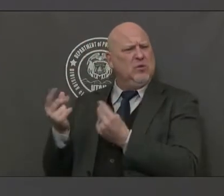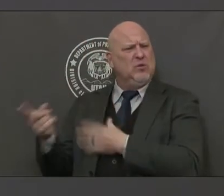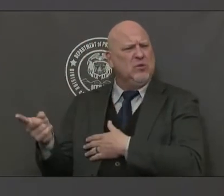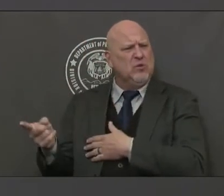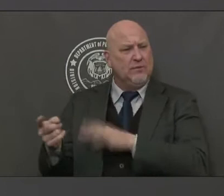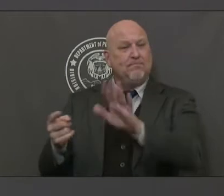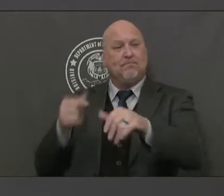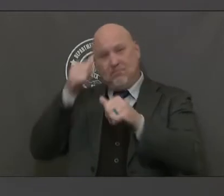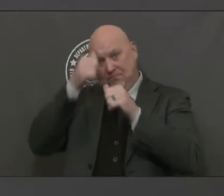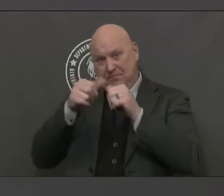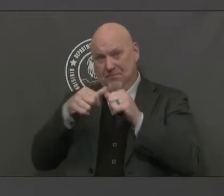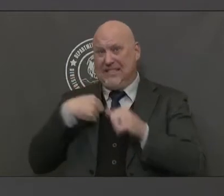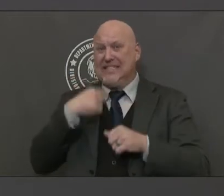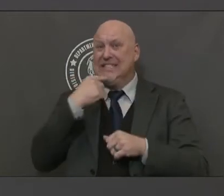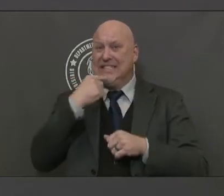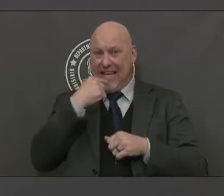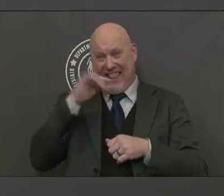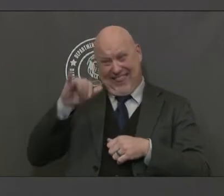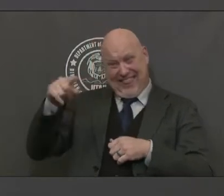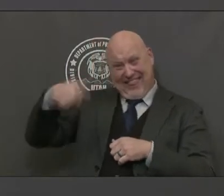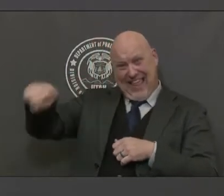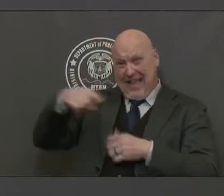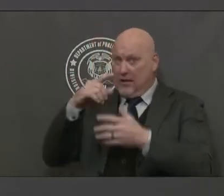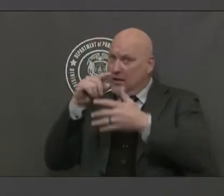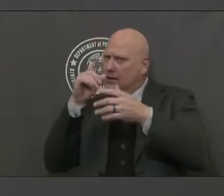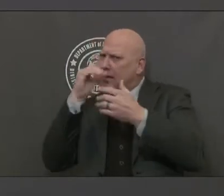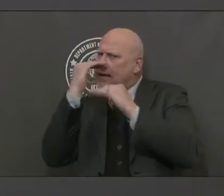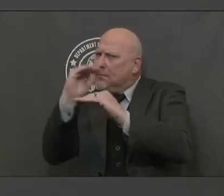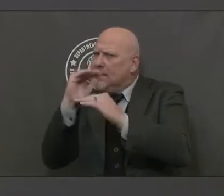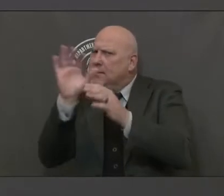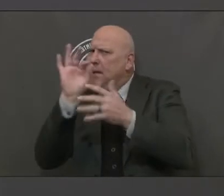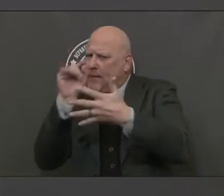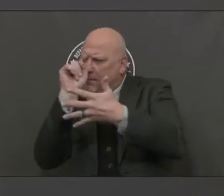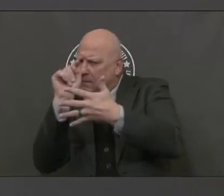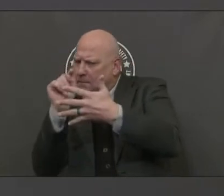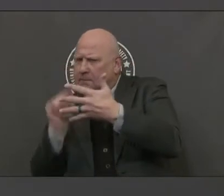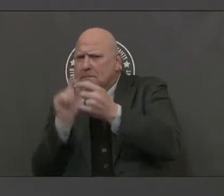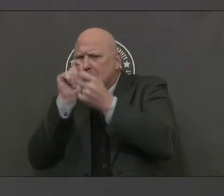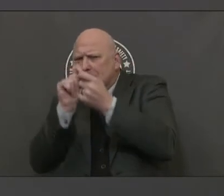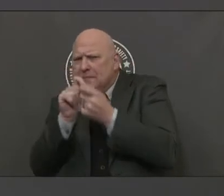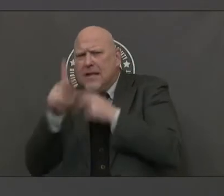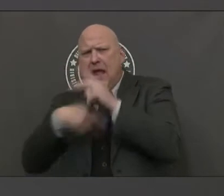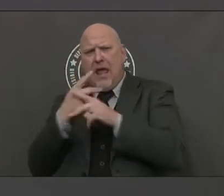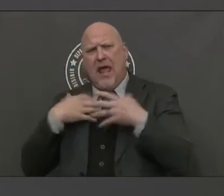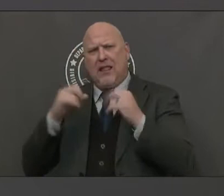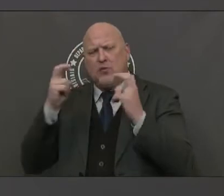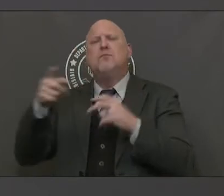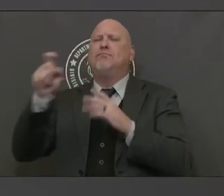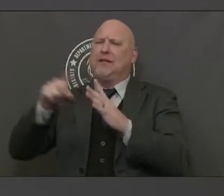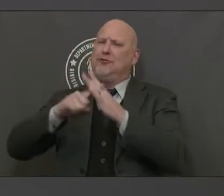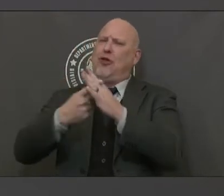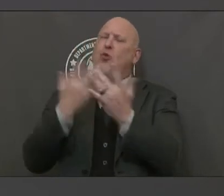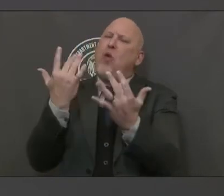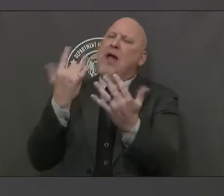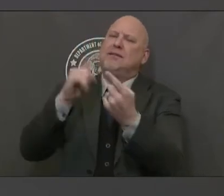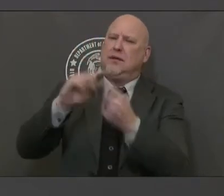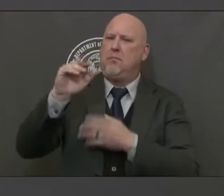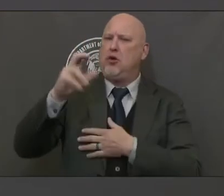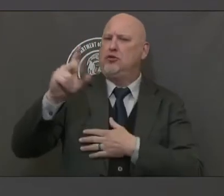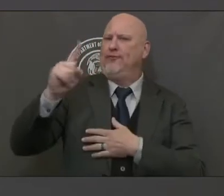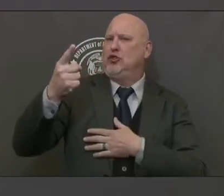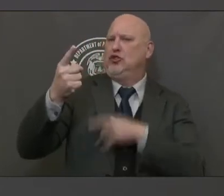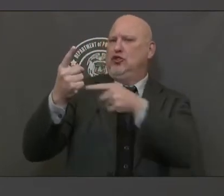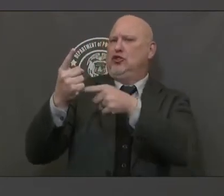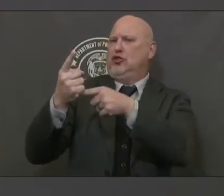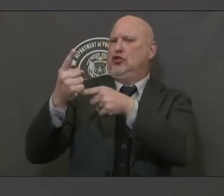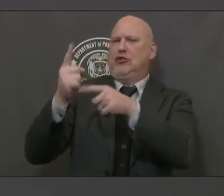serious underlying health conditions, about 240-ish thousand Utahns in that category, to get